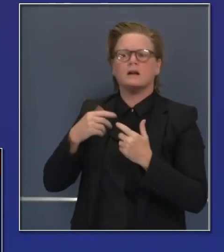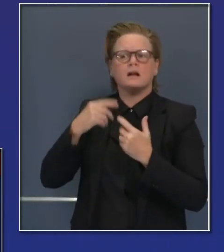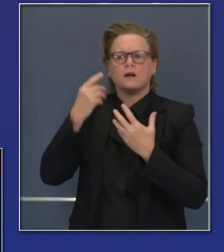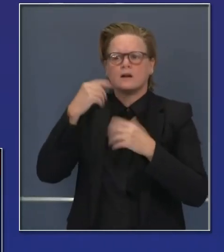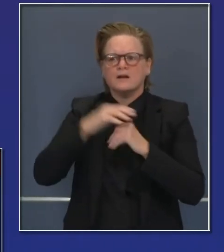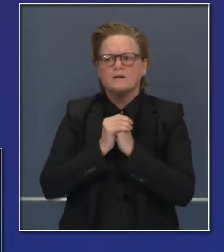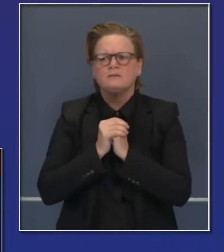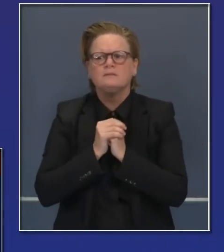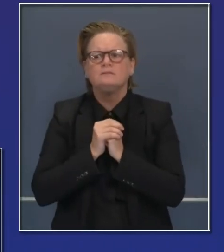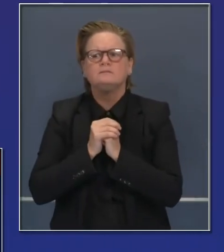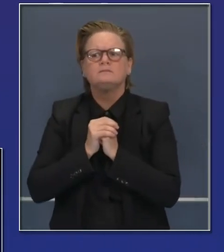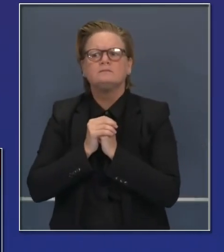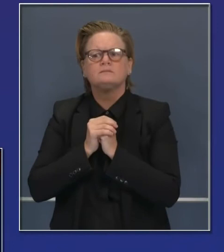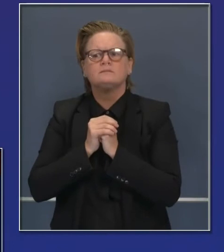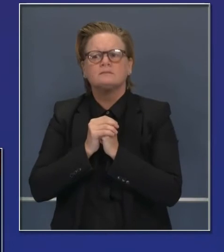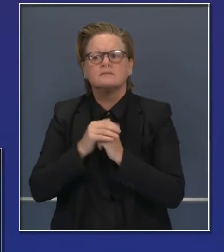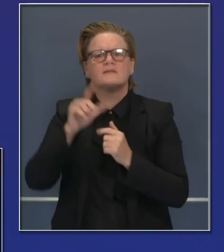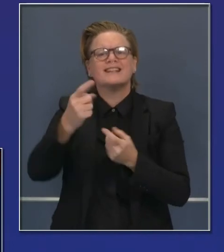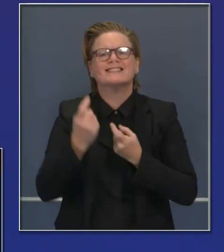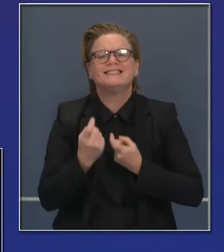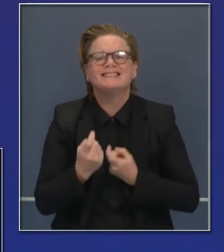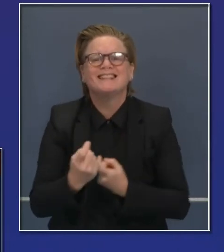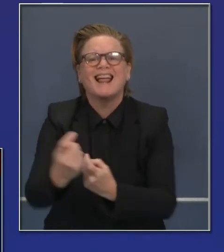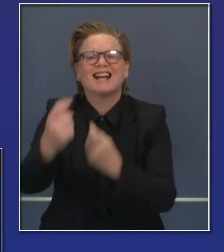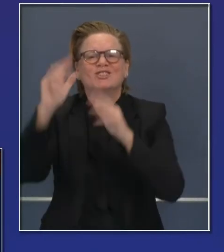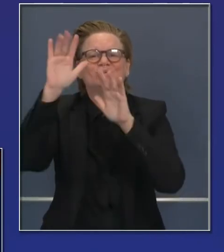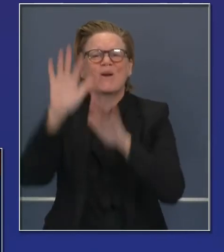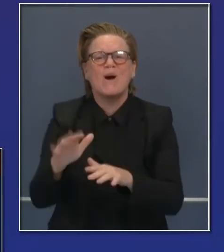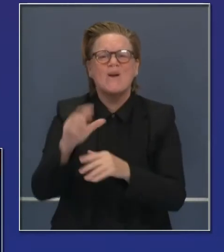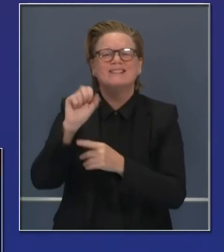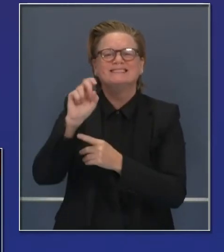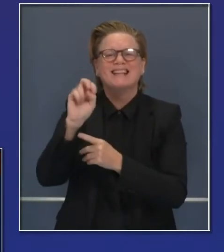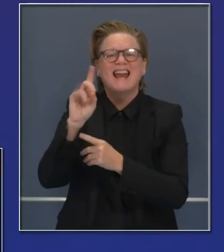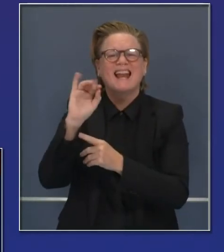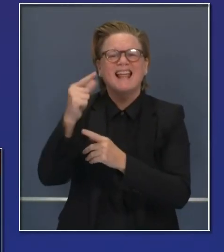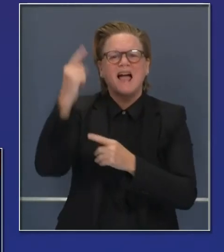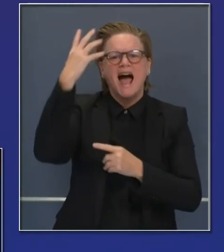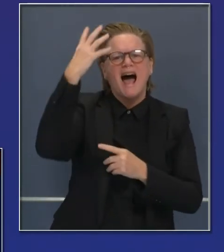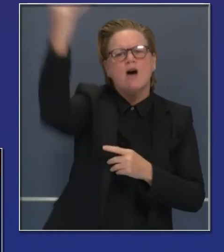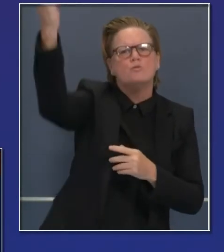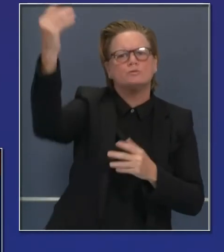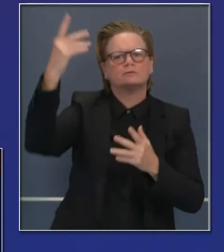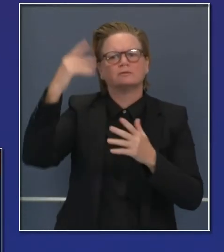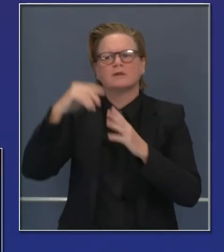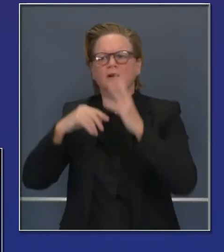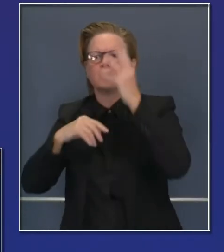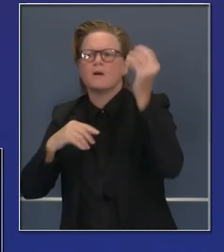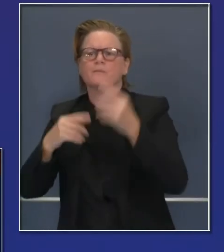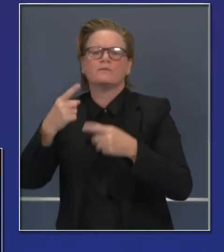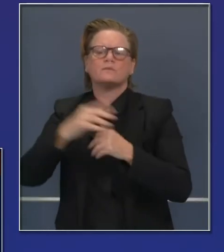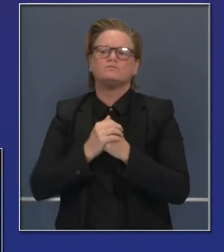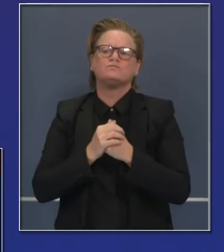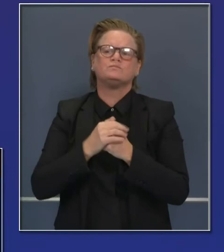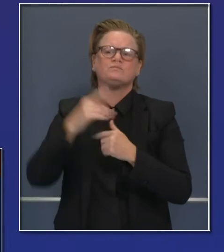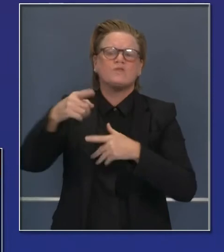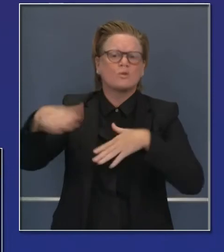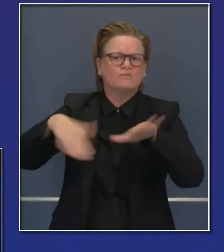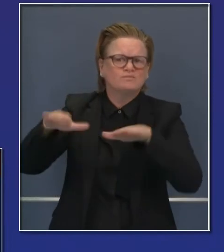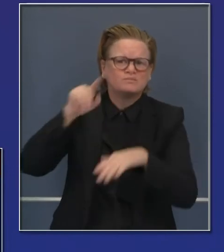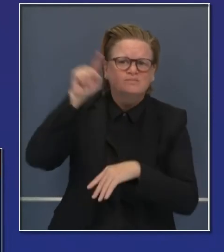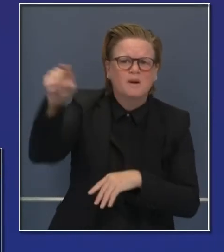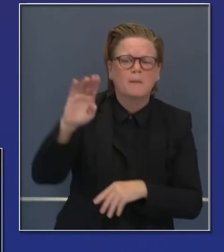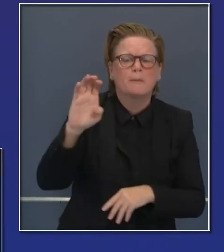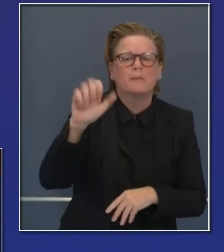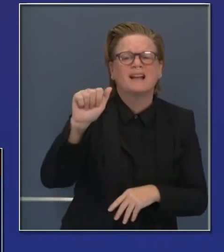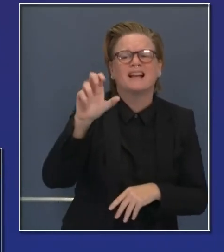to the extent a walk on the beach or out in our state parks or your local parks is appropriate. We encourage that. Take a bike